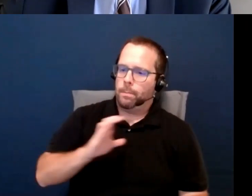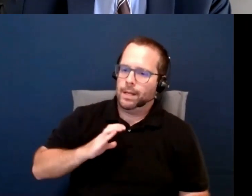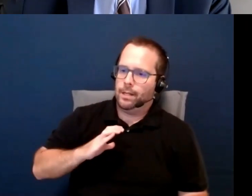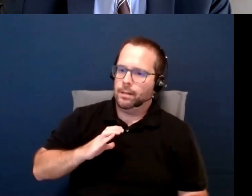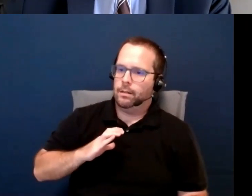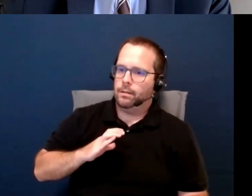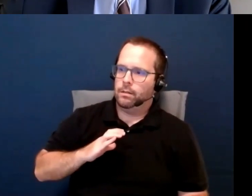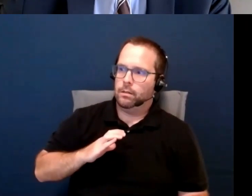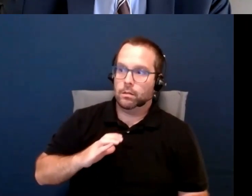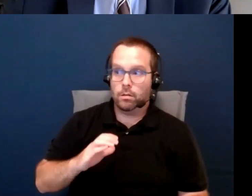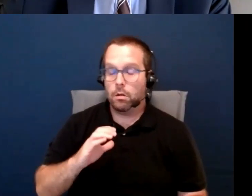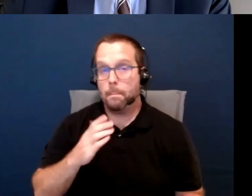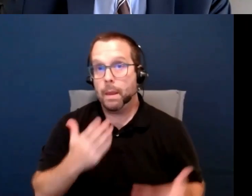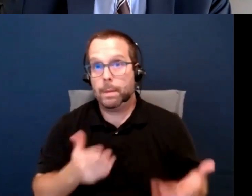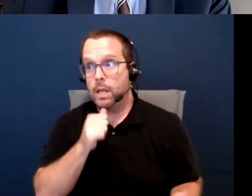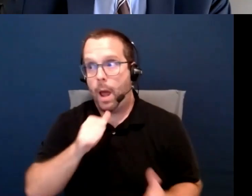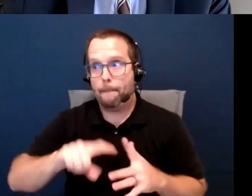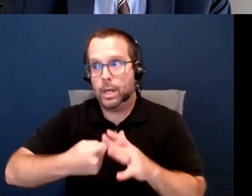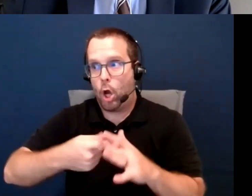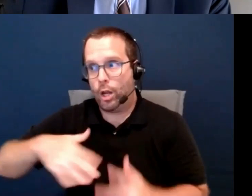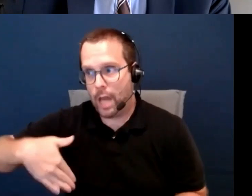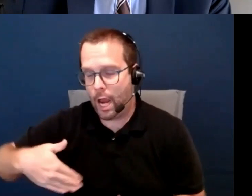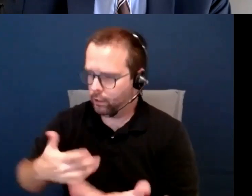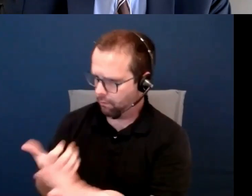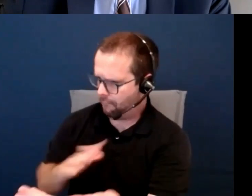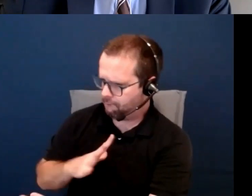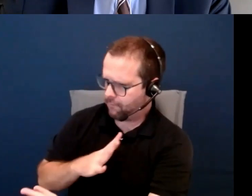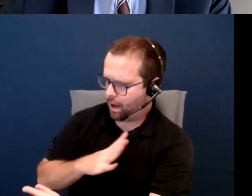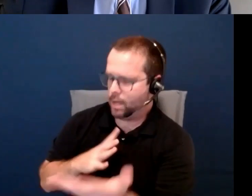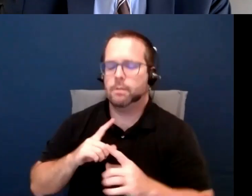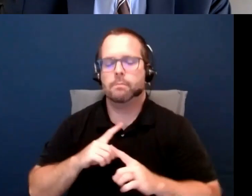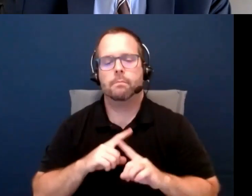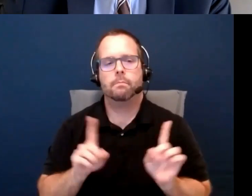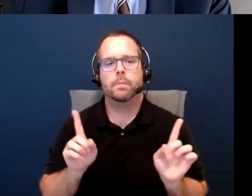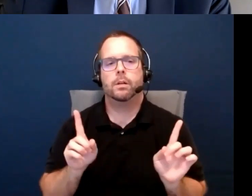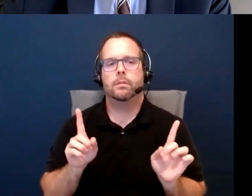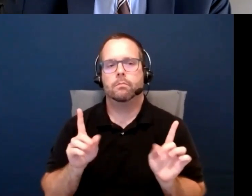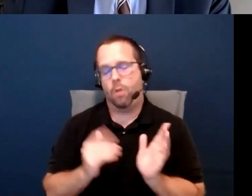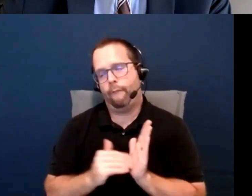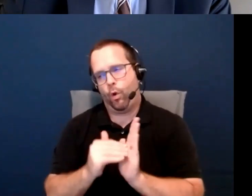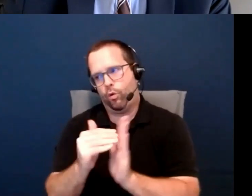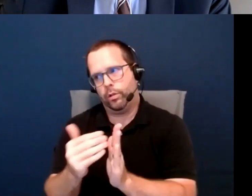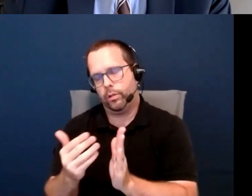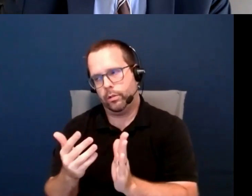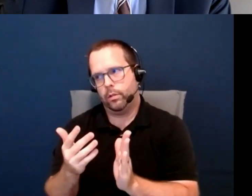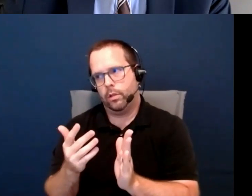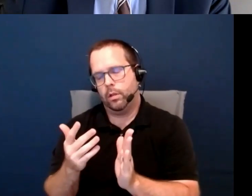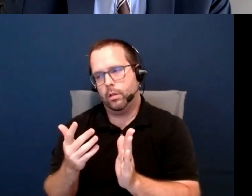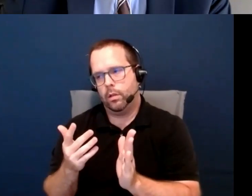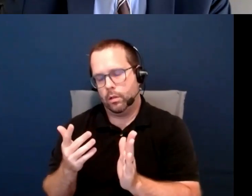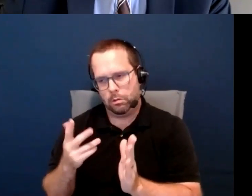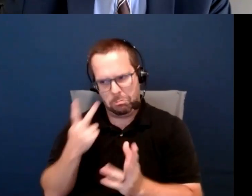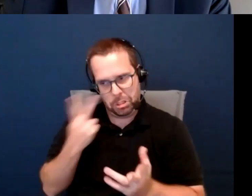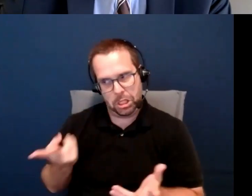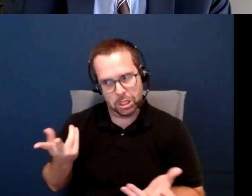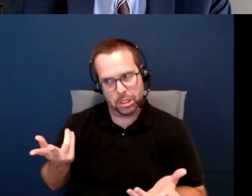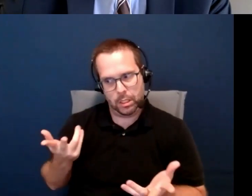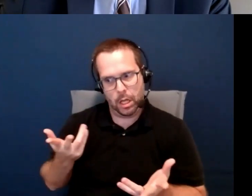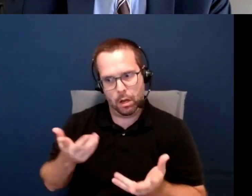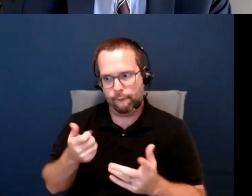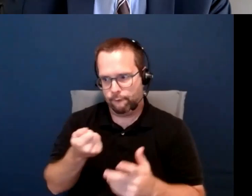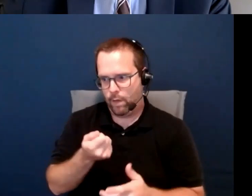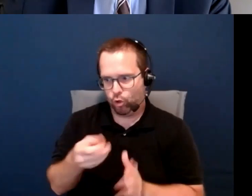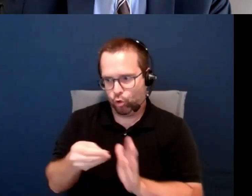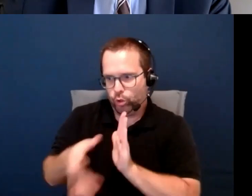yet have begun, but that in many cases, of course, it hasn't begun. The one important thing is you're